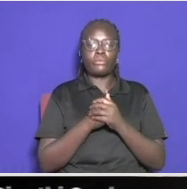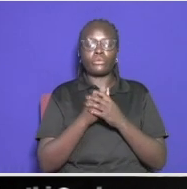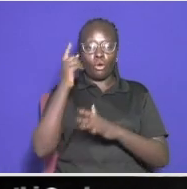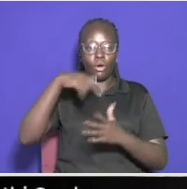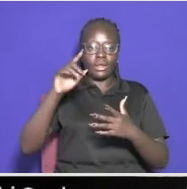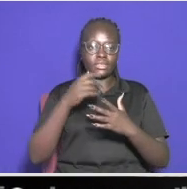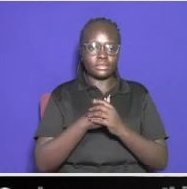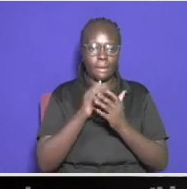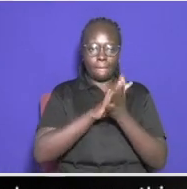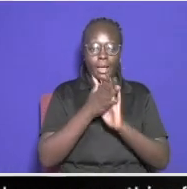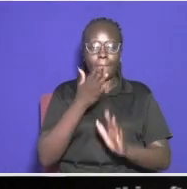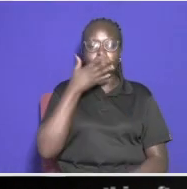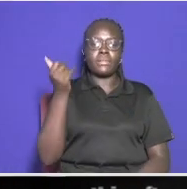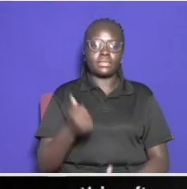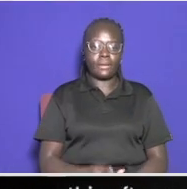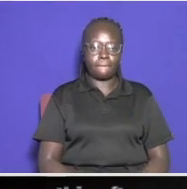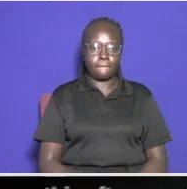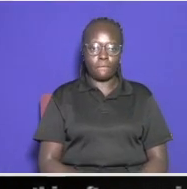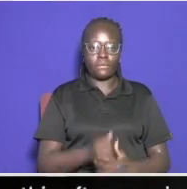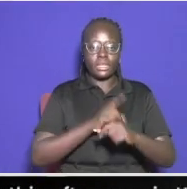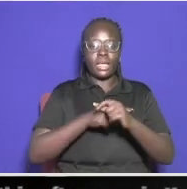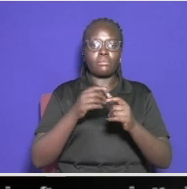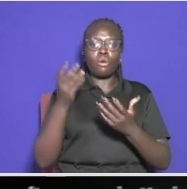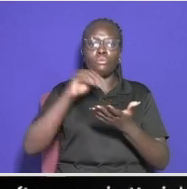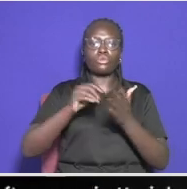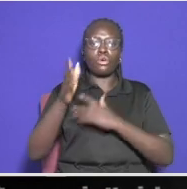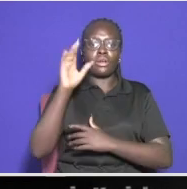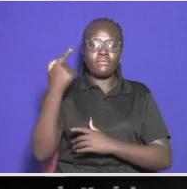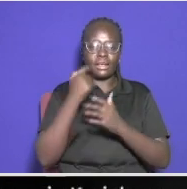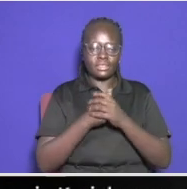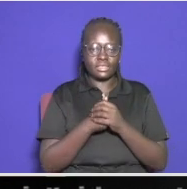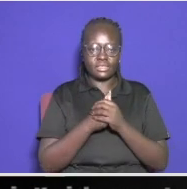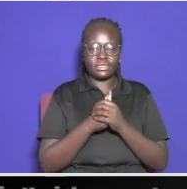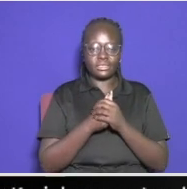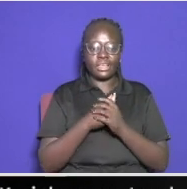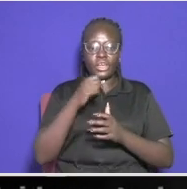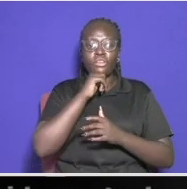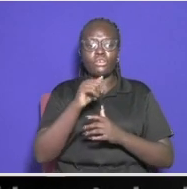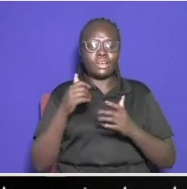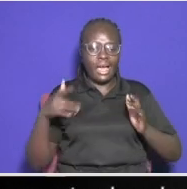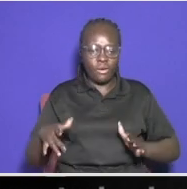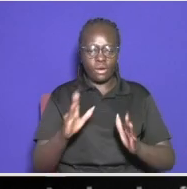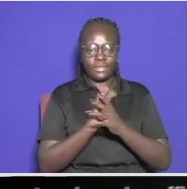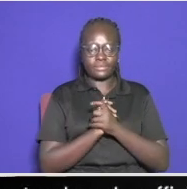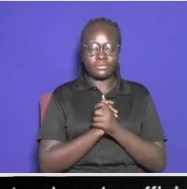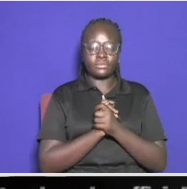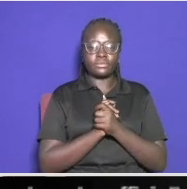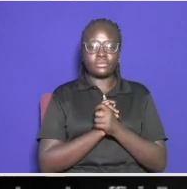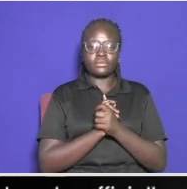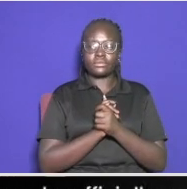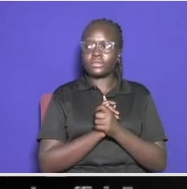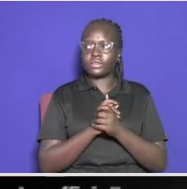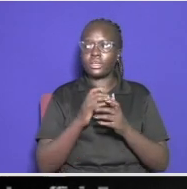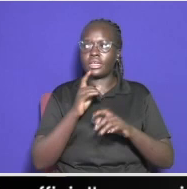the next time it becomes better. When you put God first, there's a way that things just, and that's, during COVID, that's when we